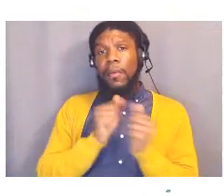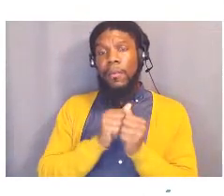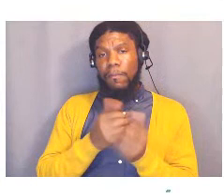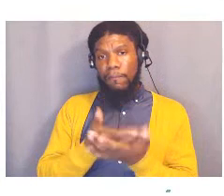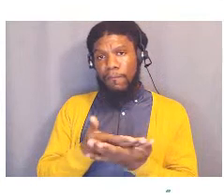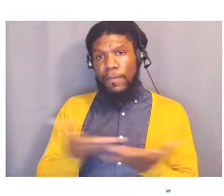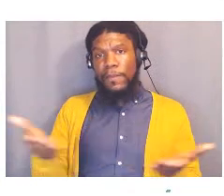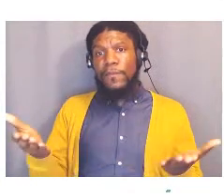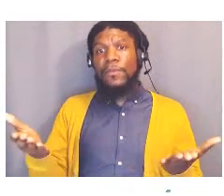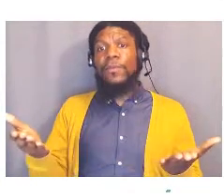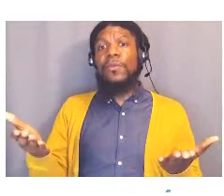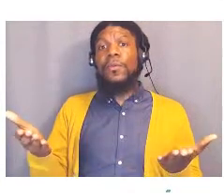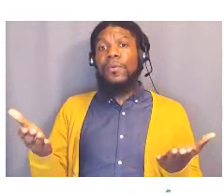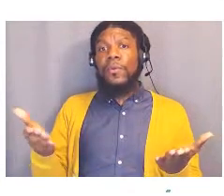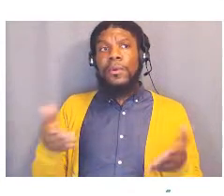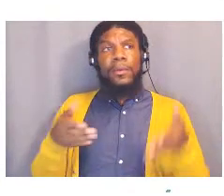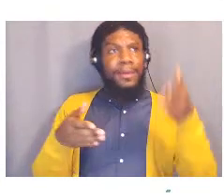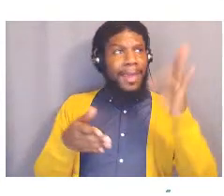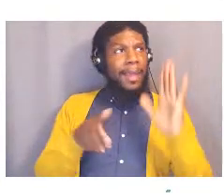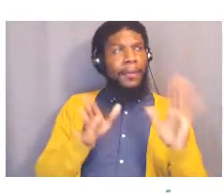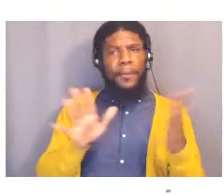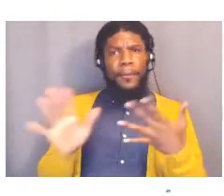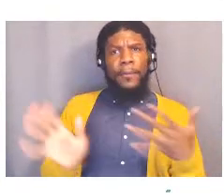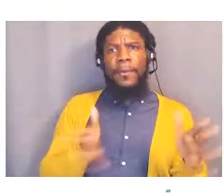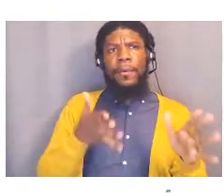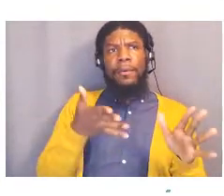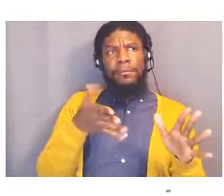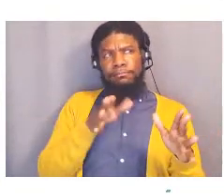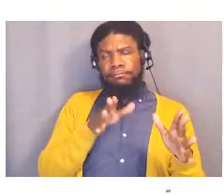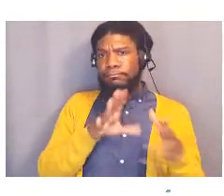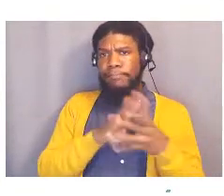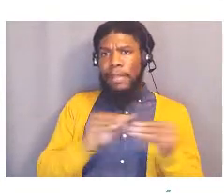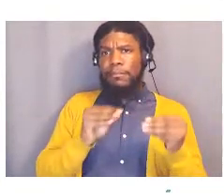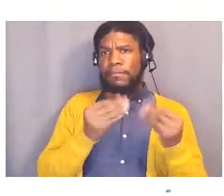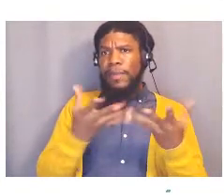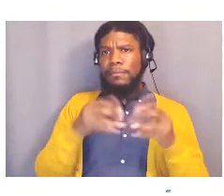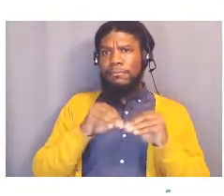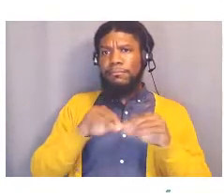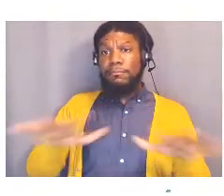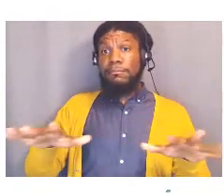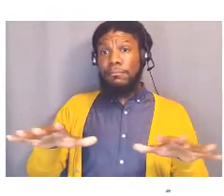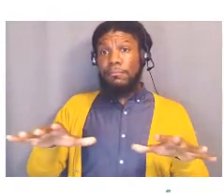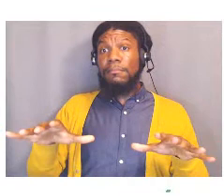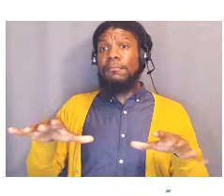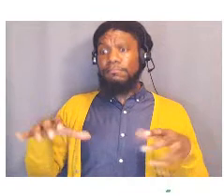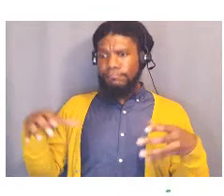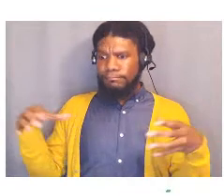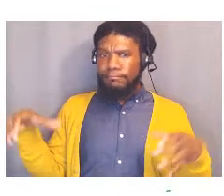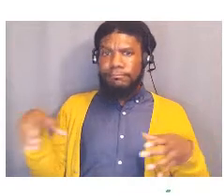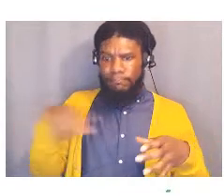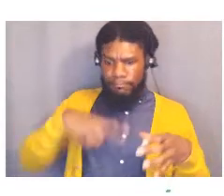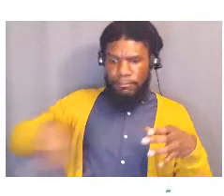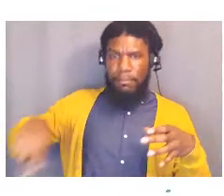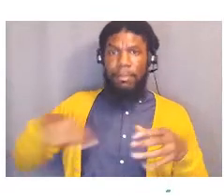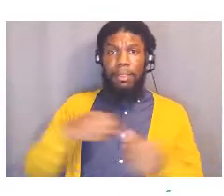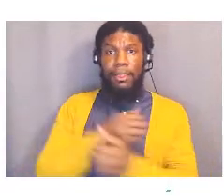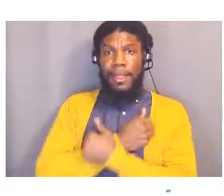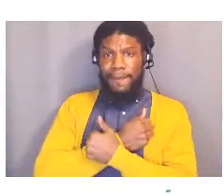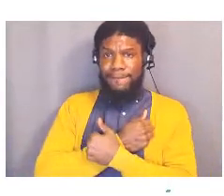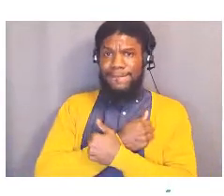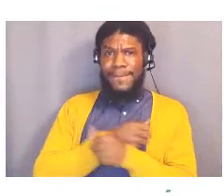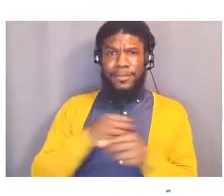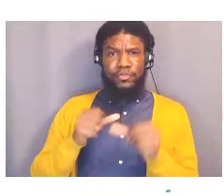The winds of God have spoken. May the circle of love be